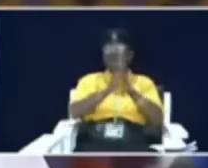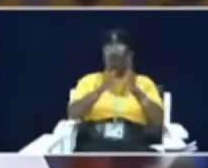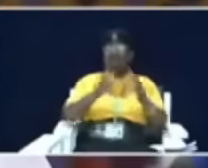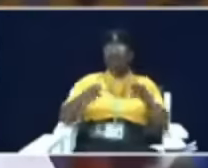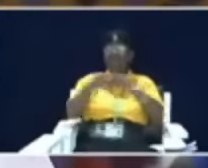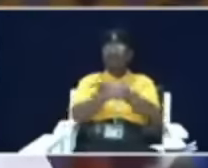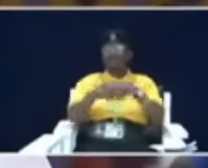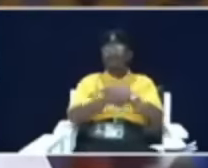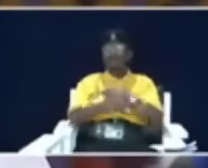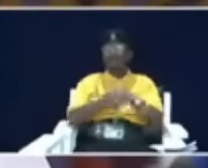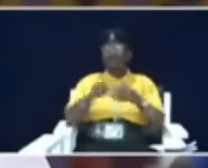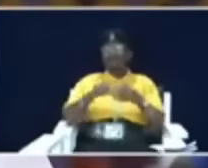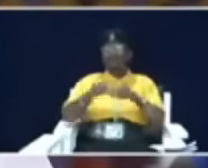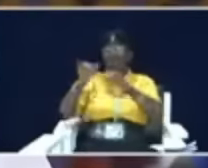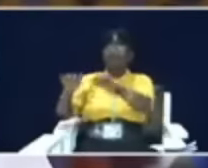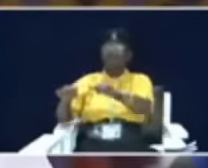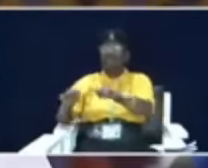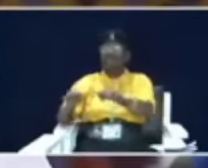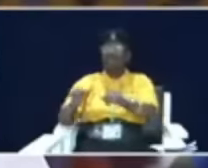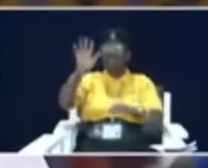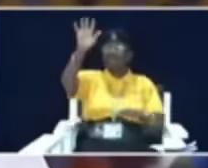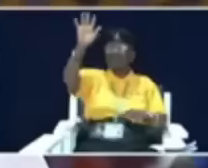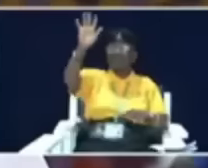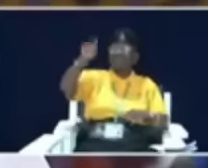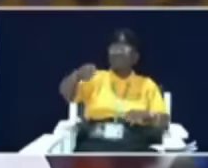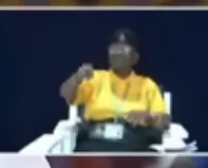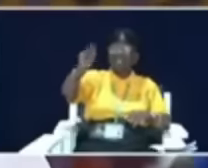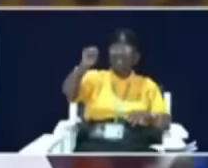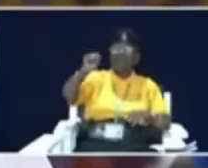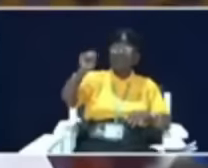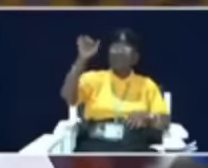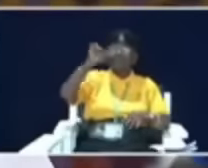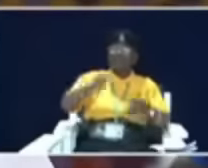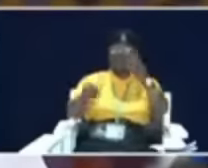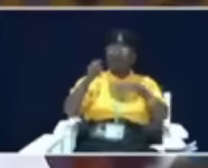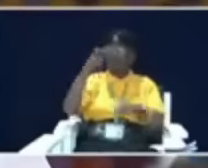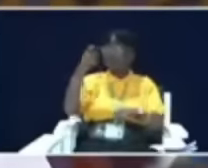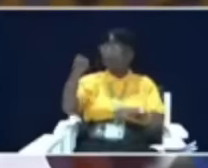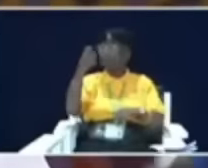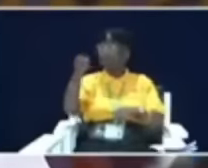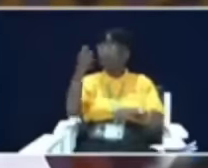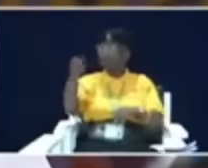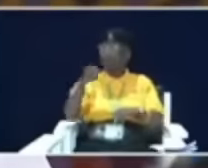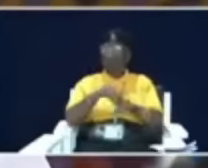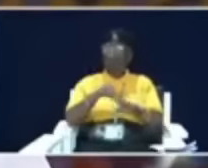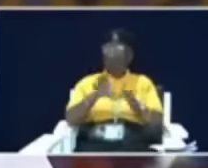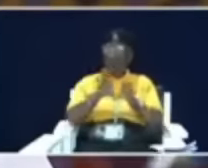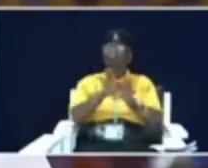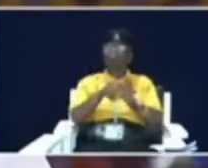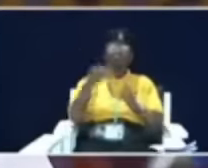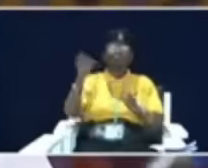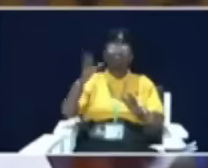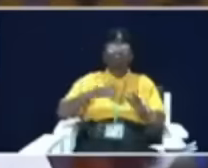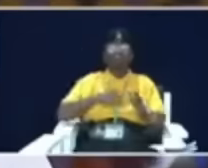and to stay. 5 p.m., they came knocking at the door of my prayer room. "What's